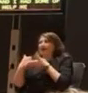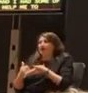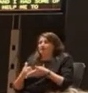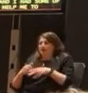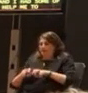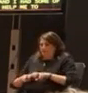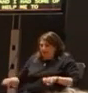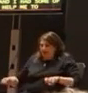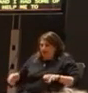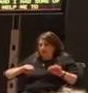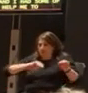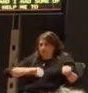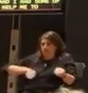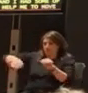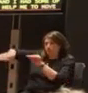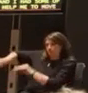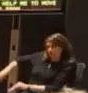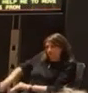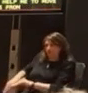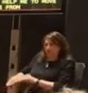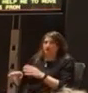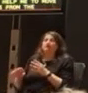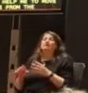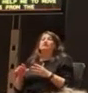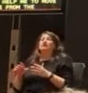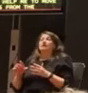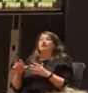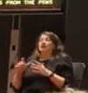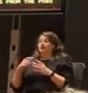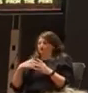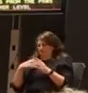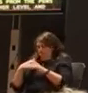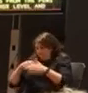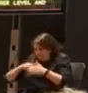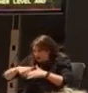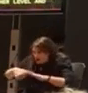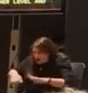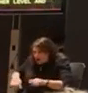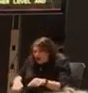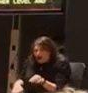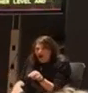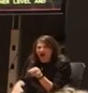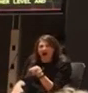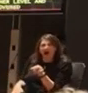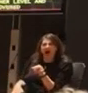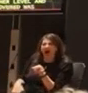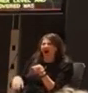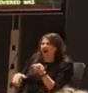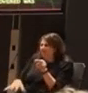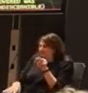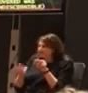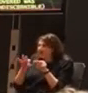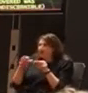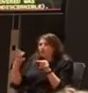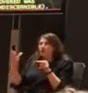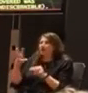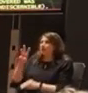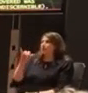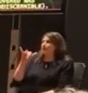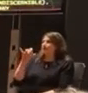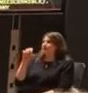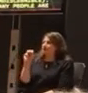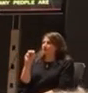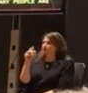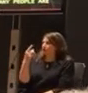from the pews at the higher level. And what I uncovered was William Gross. Now, how many people are aware of